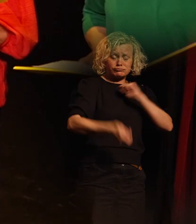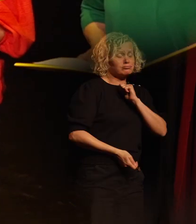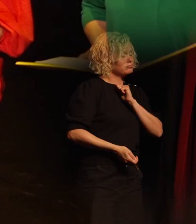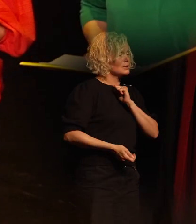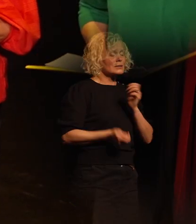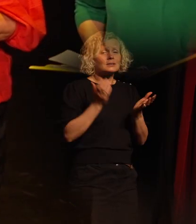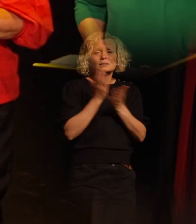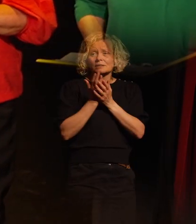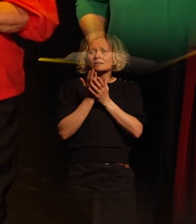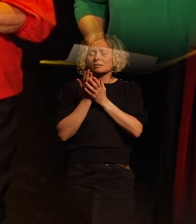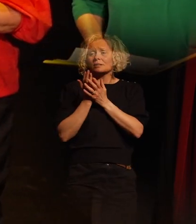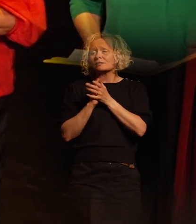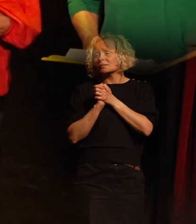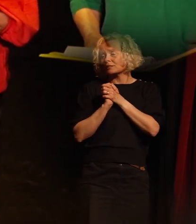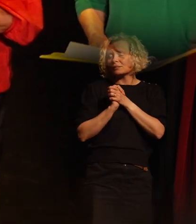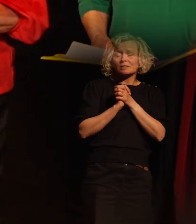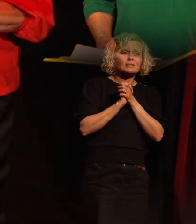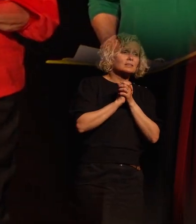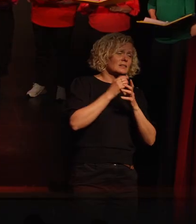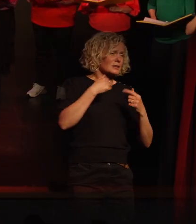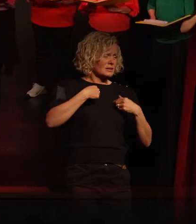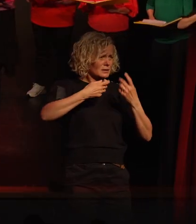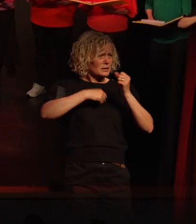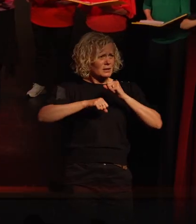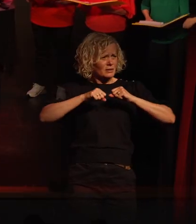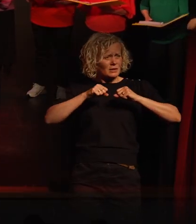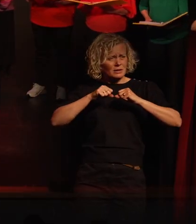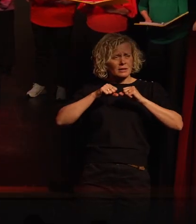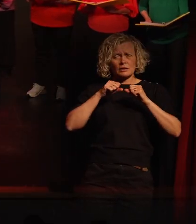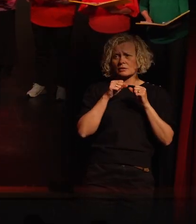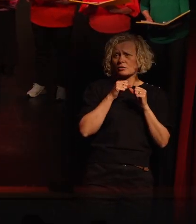lives, but we won't let you beat us.